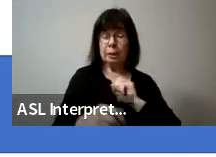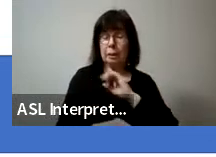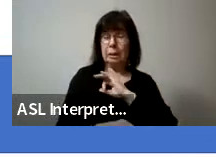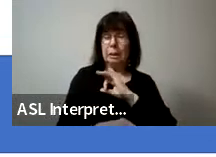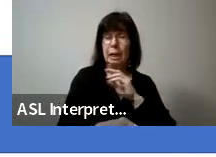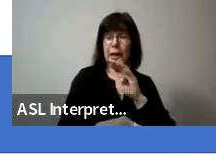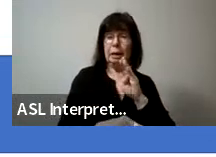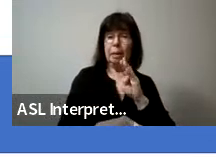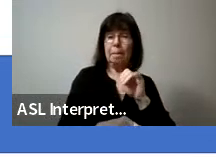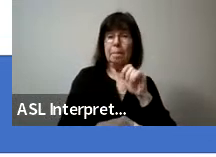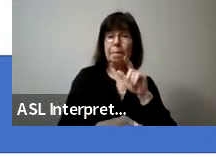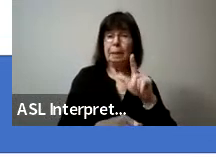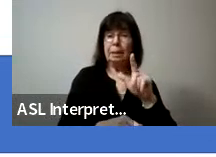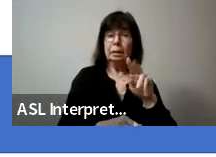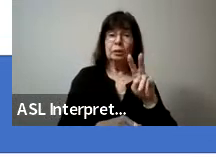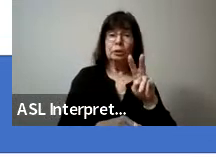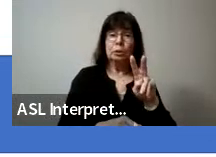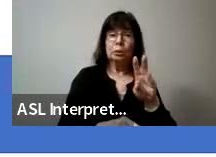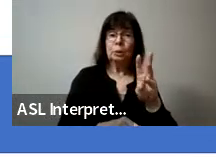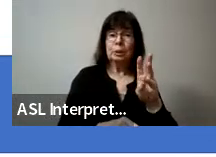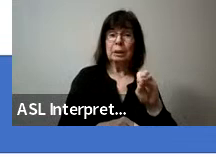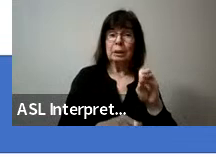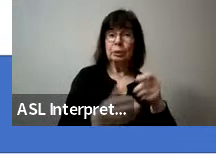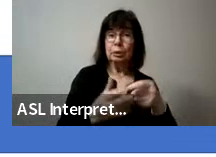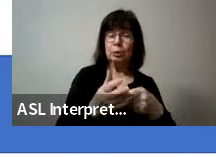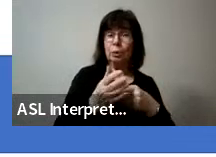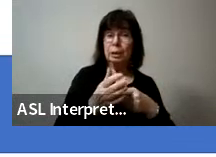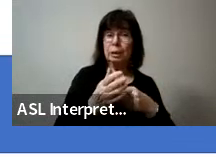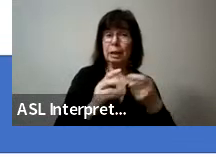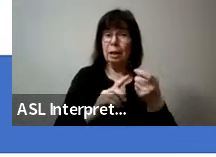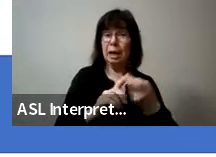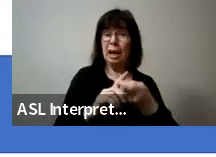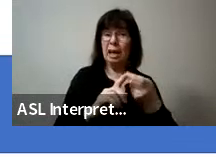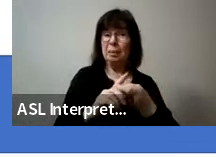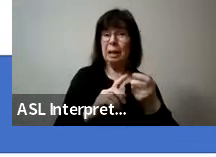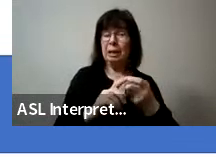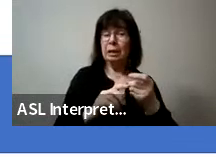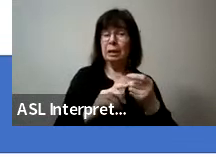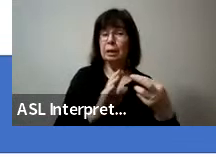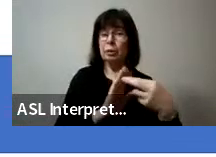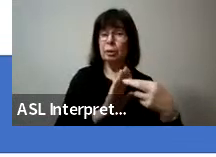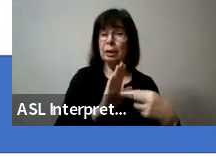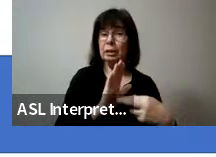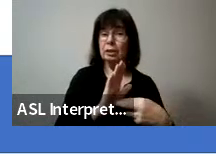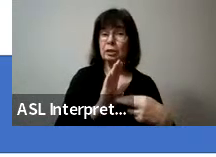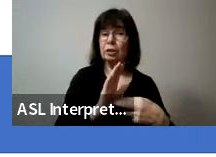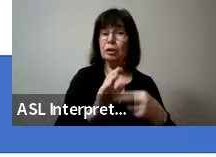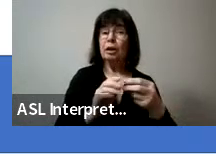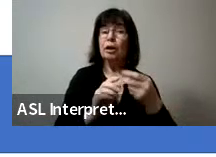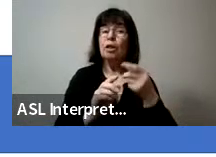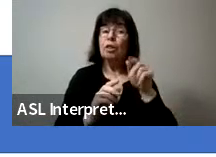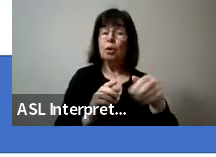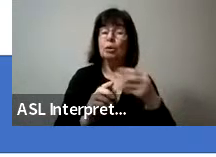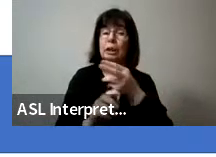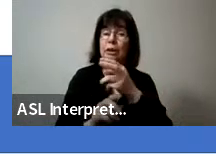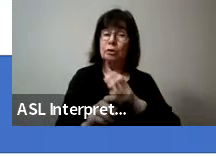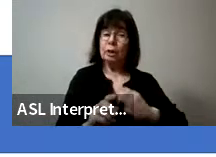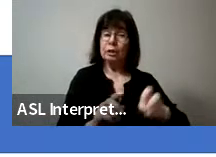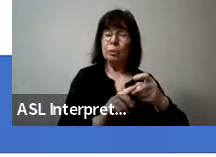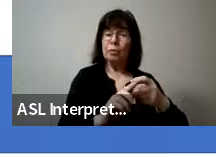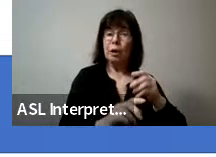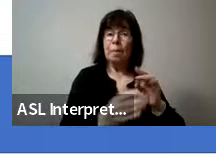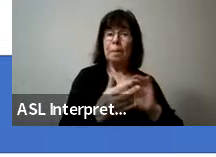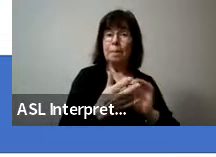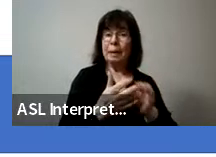260, which requires Covered California to automatically enroll qualified individuals transitioning from Medi-Cal into their lowest cost